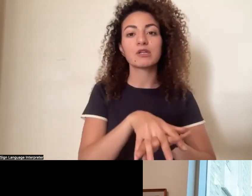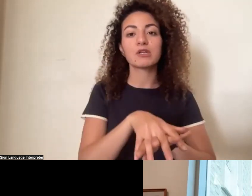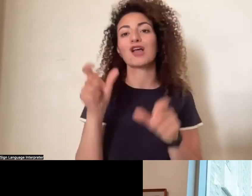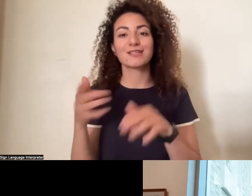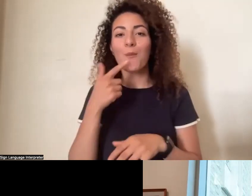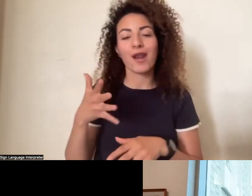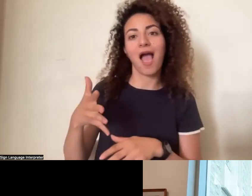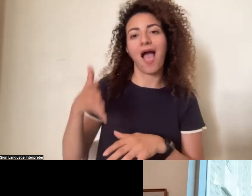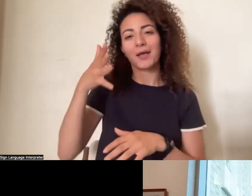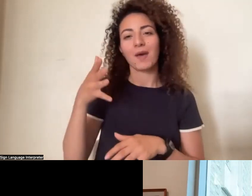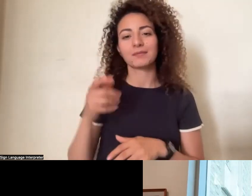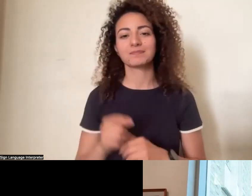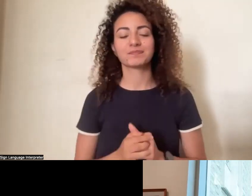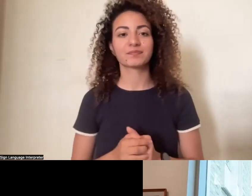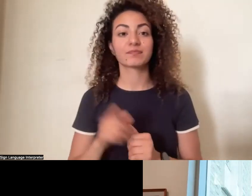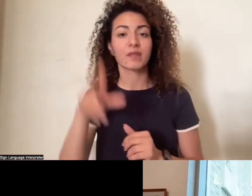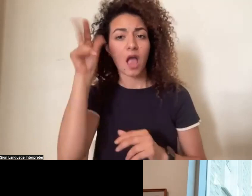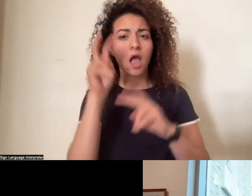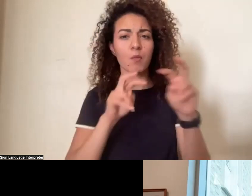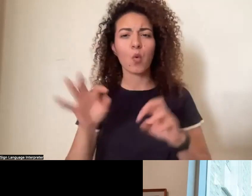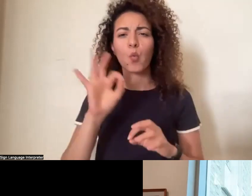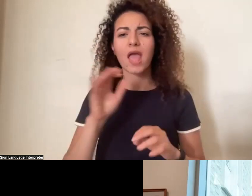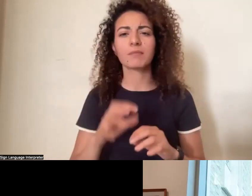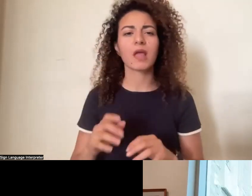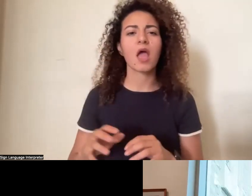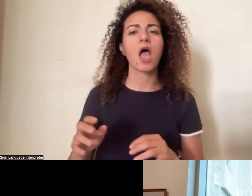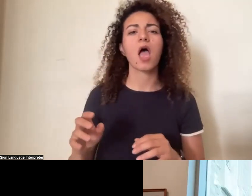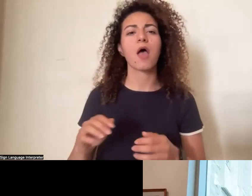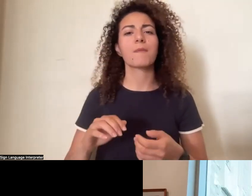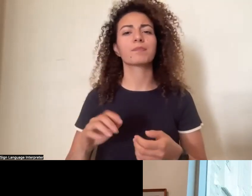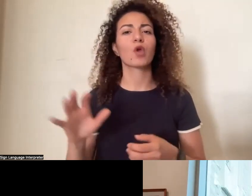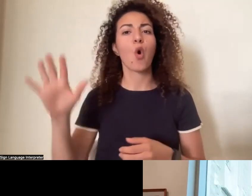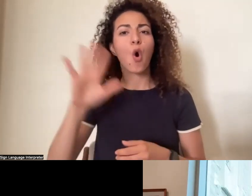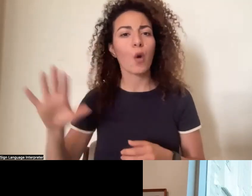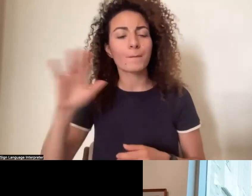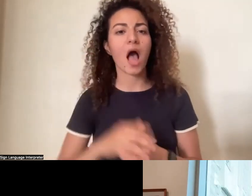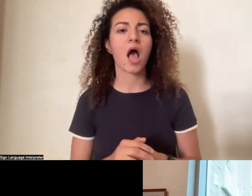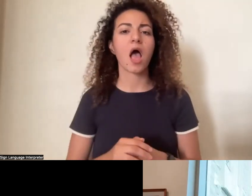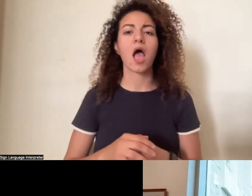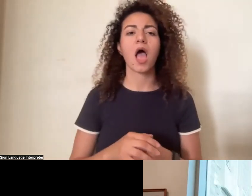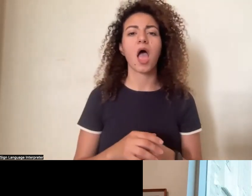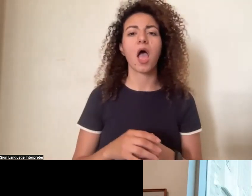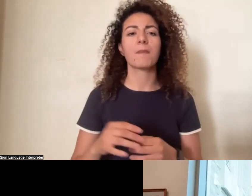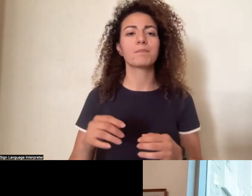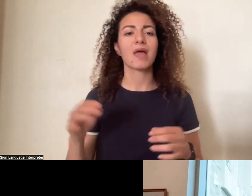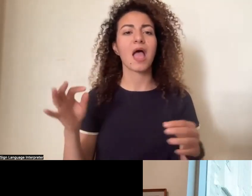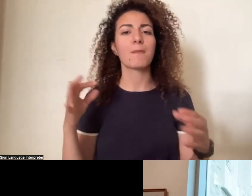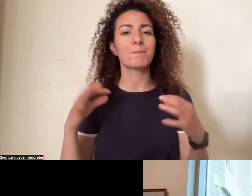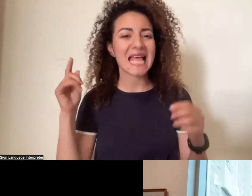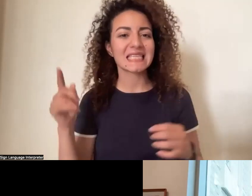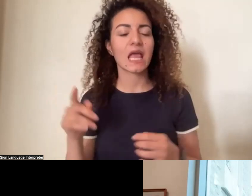Her research has been conducted across Europe, UK, and Brazil, and more recently in the Middle East and North Africa.